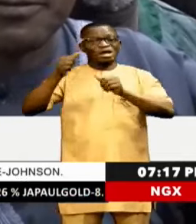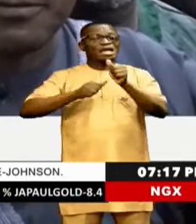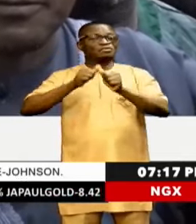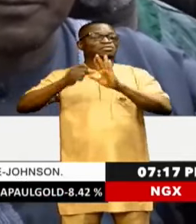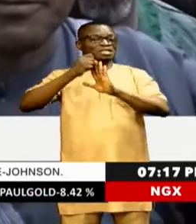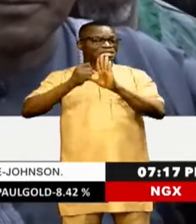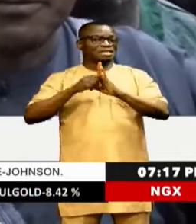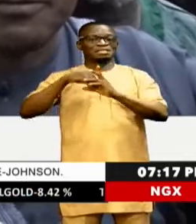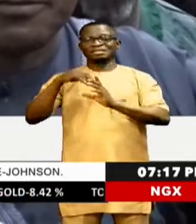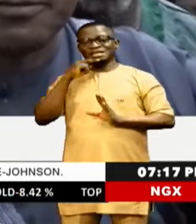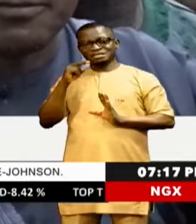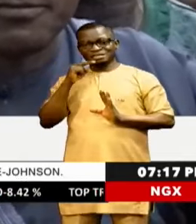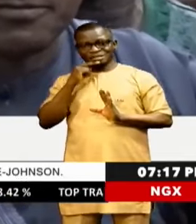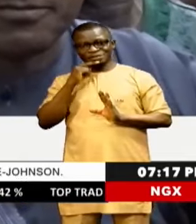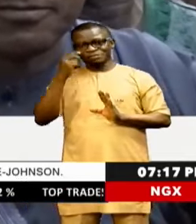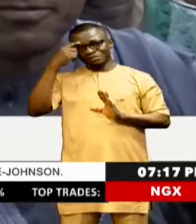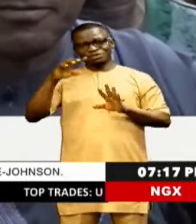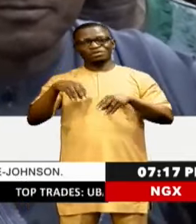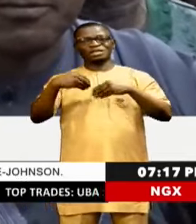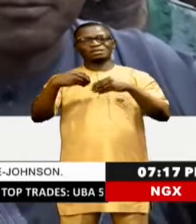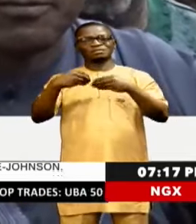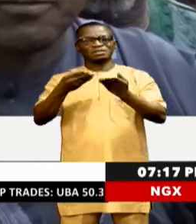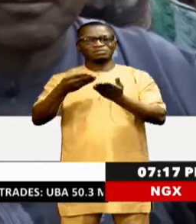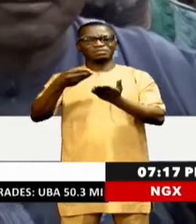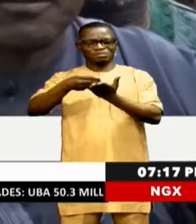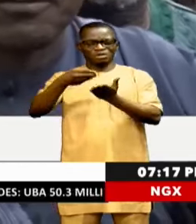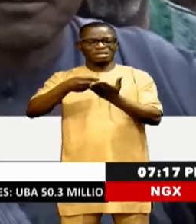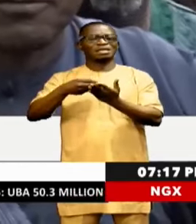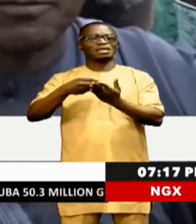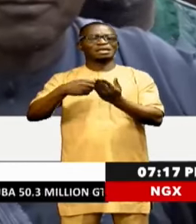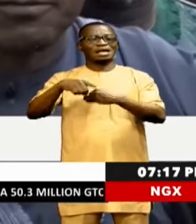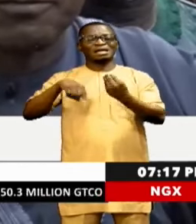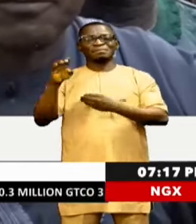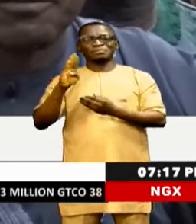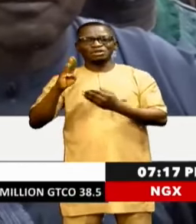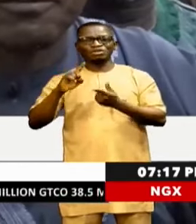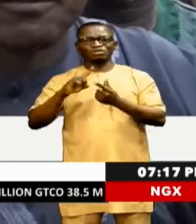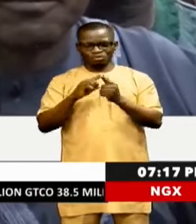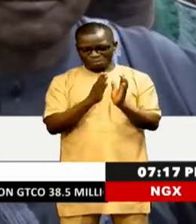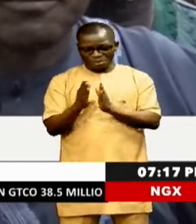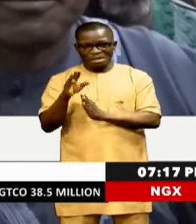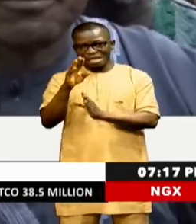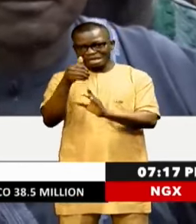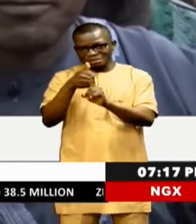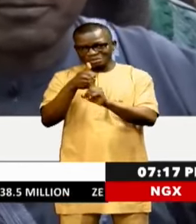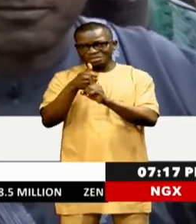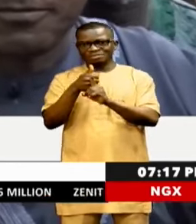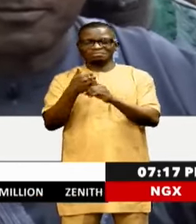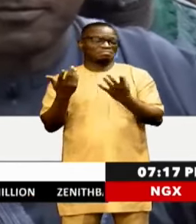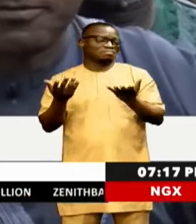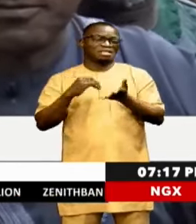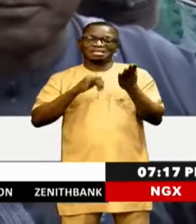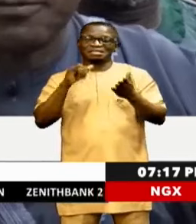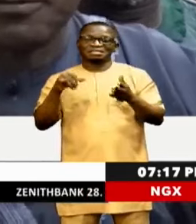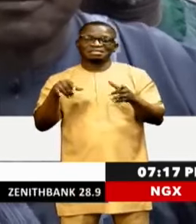the Federation were given funds runs into billions in order to prepare themselves. It just so happens that